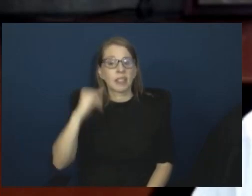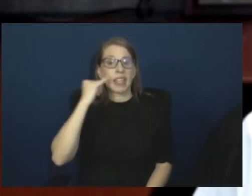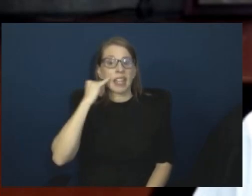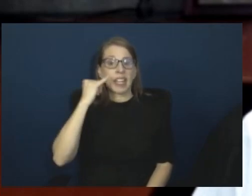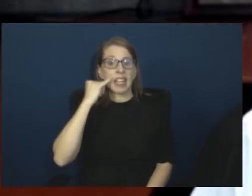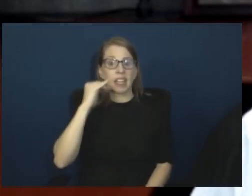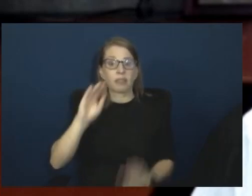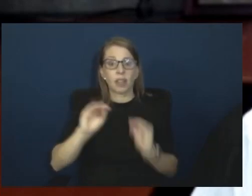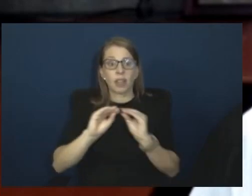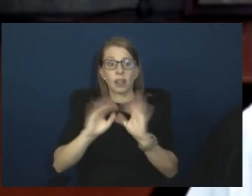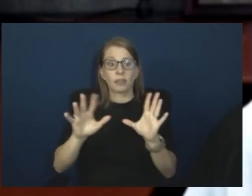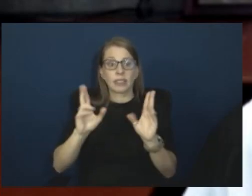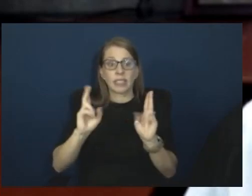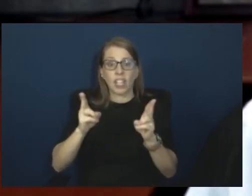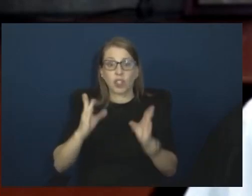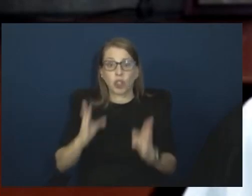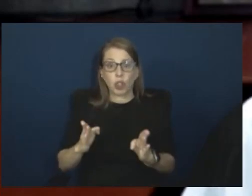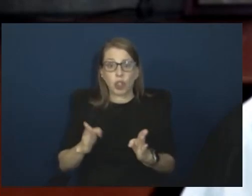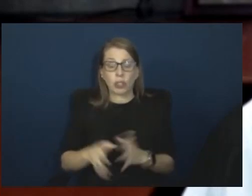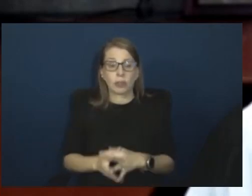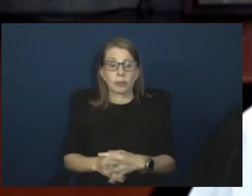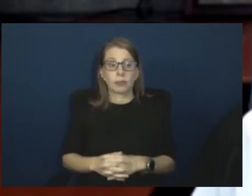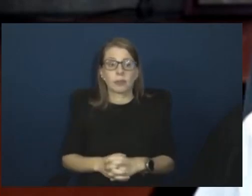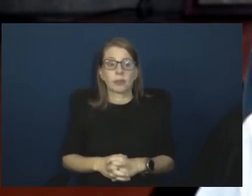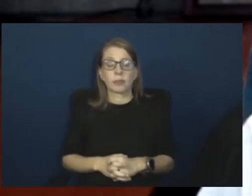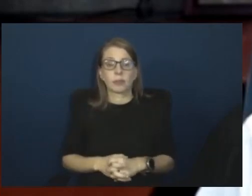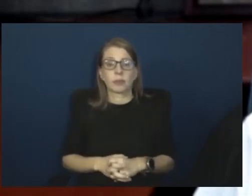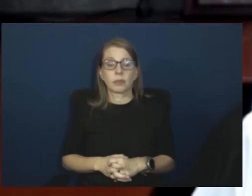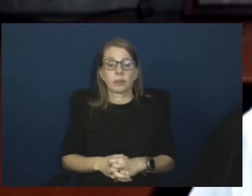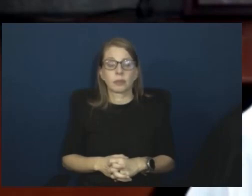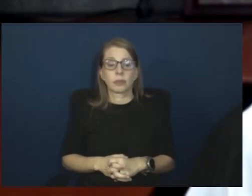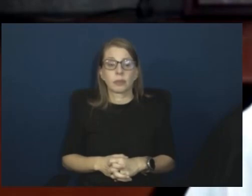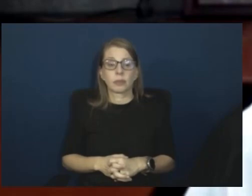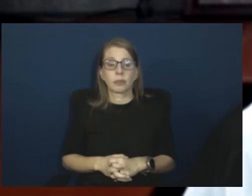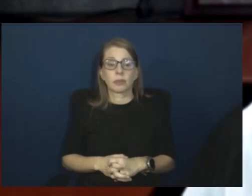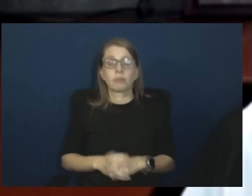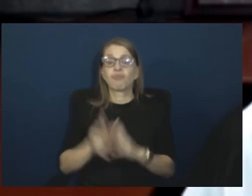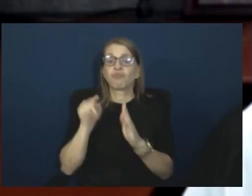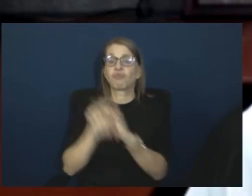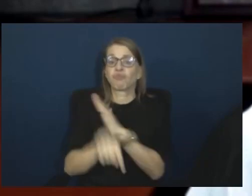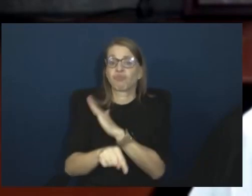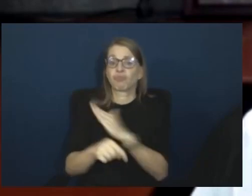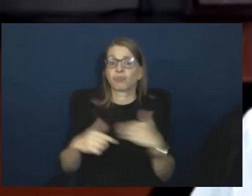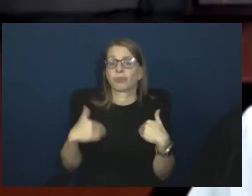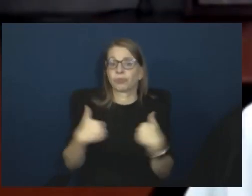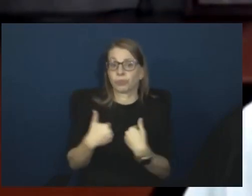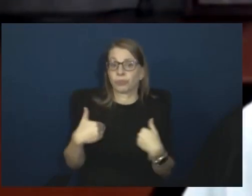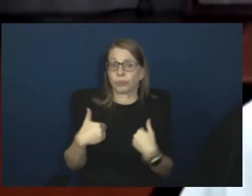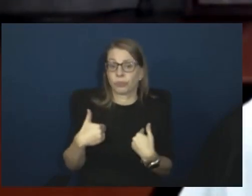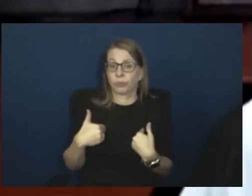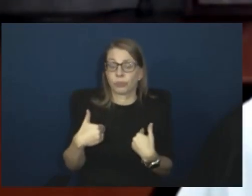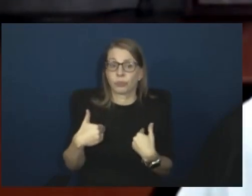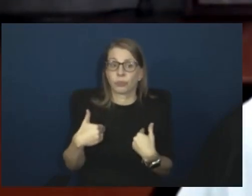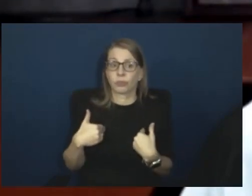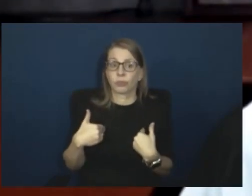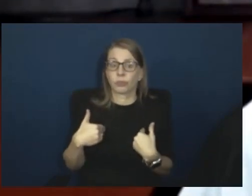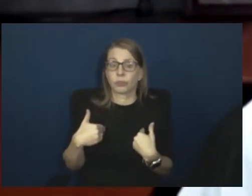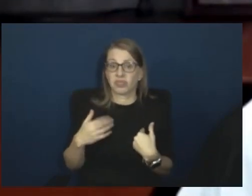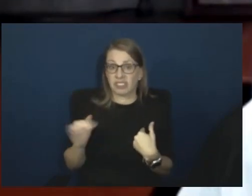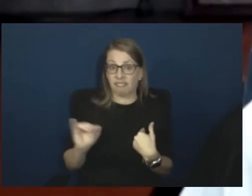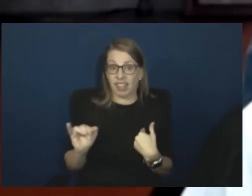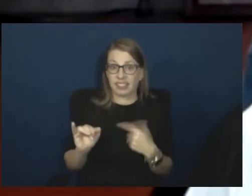obviously as a hunter, you kill an animal which is